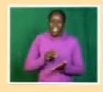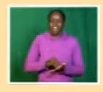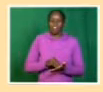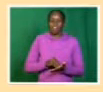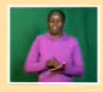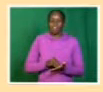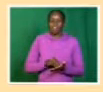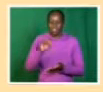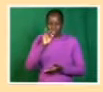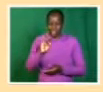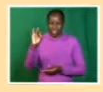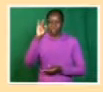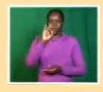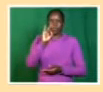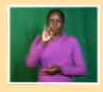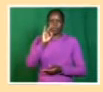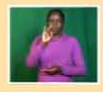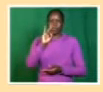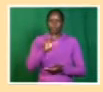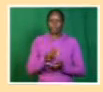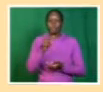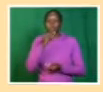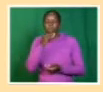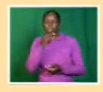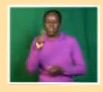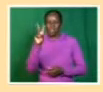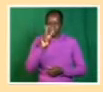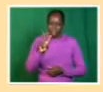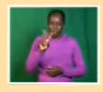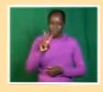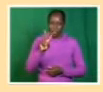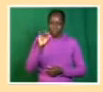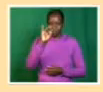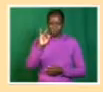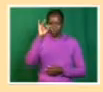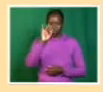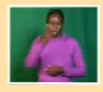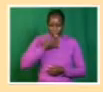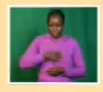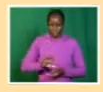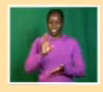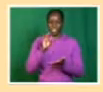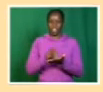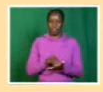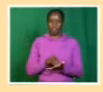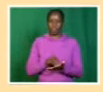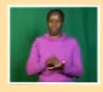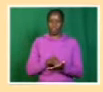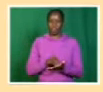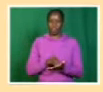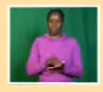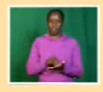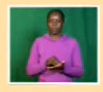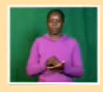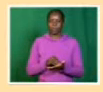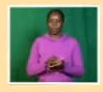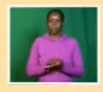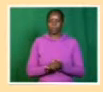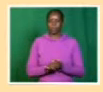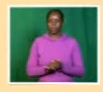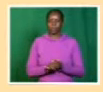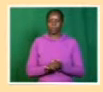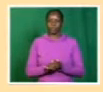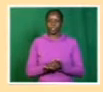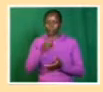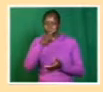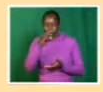squared term. So the variable that is squared should be there for the function to be